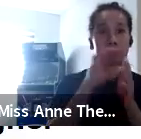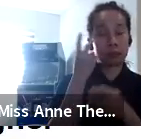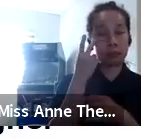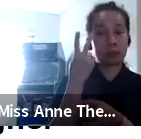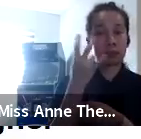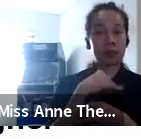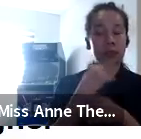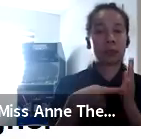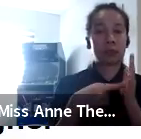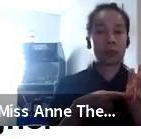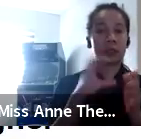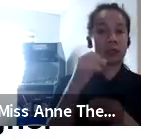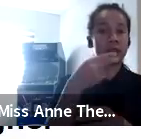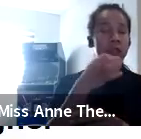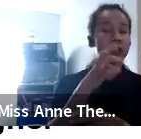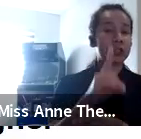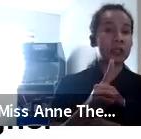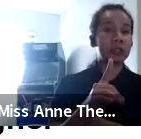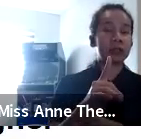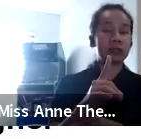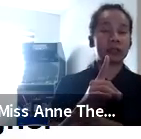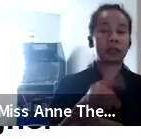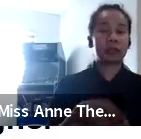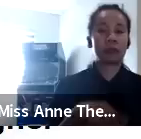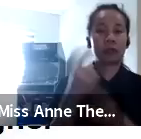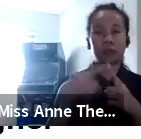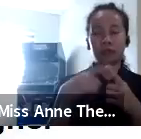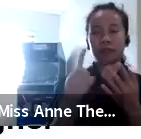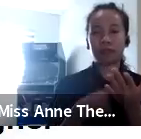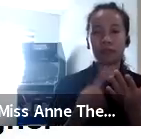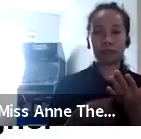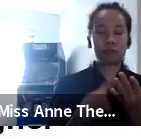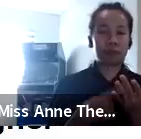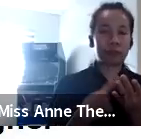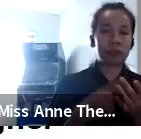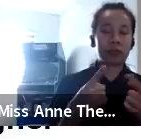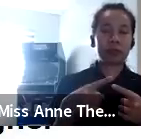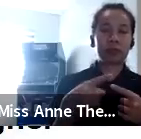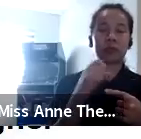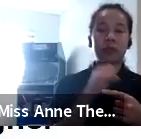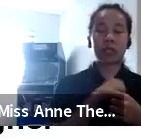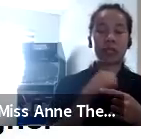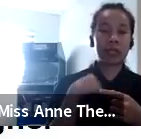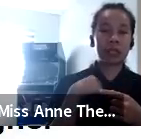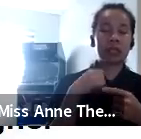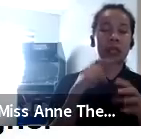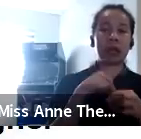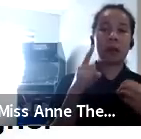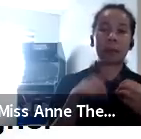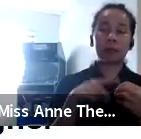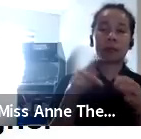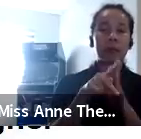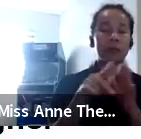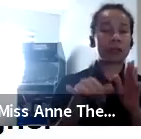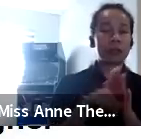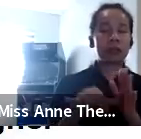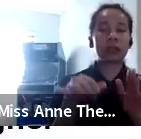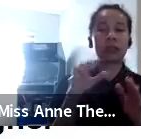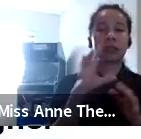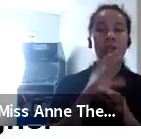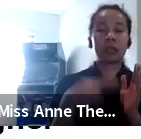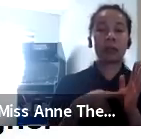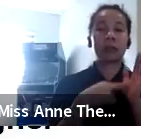represented CHED up to discussions up to the Senate regarding policies. I